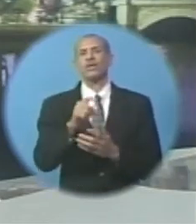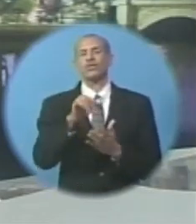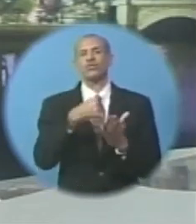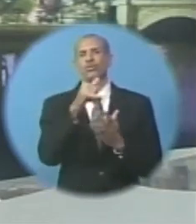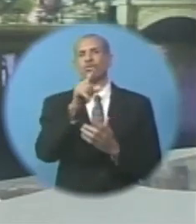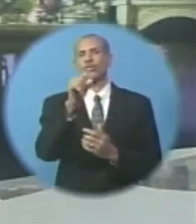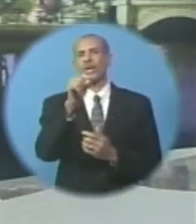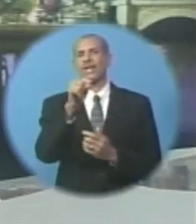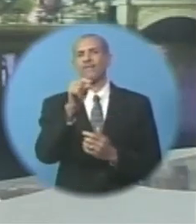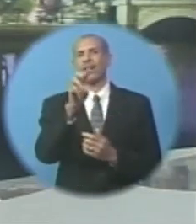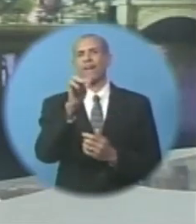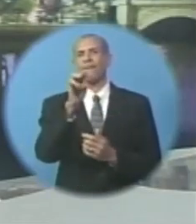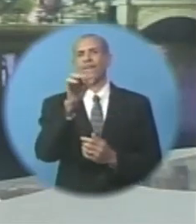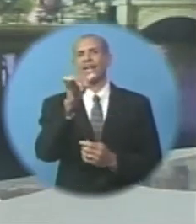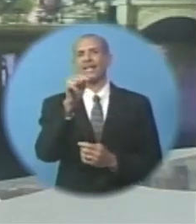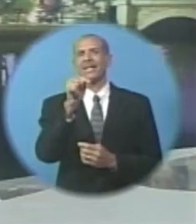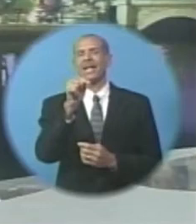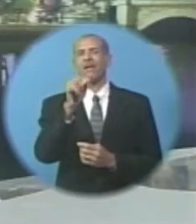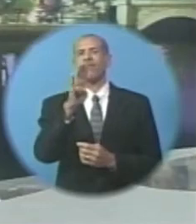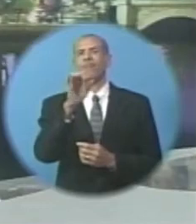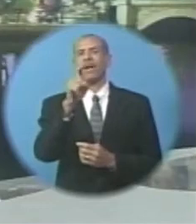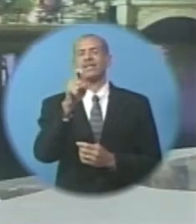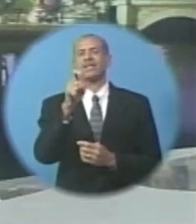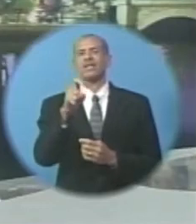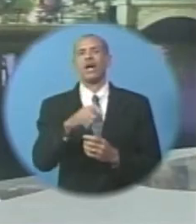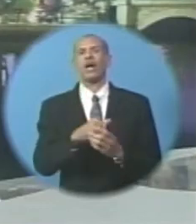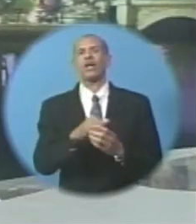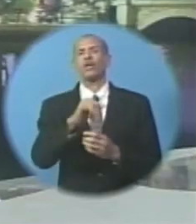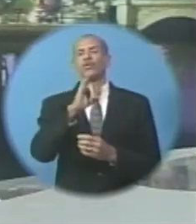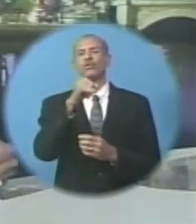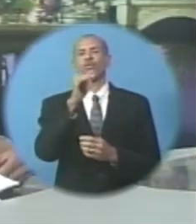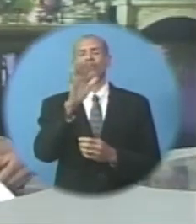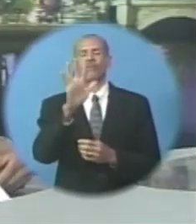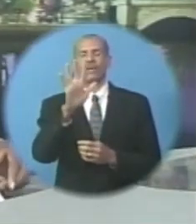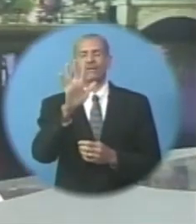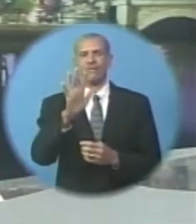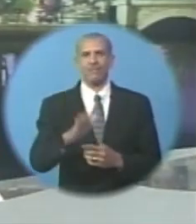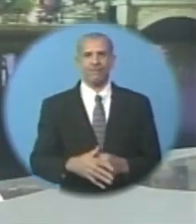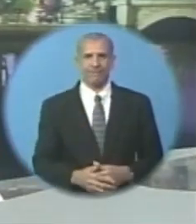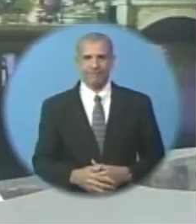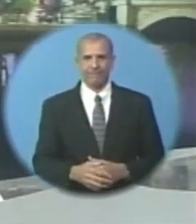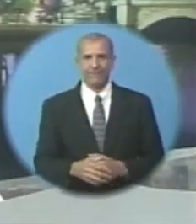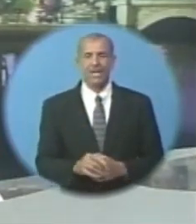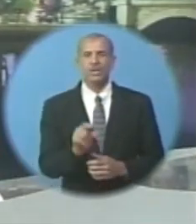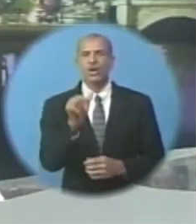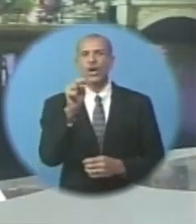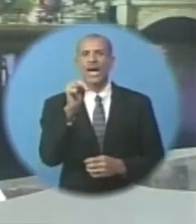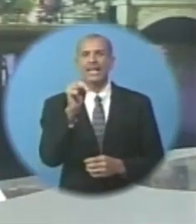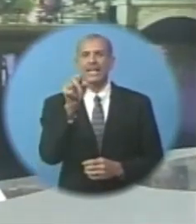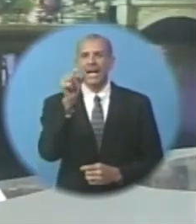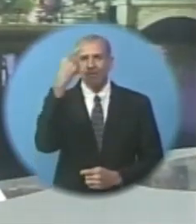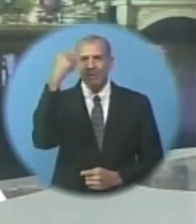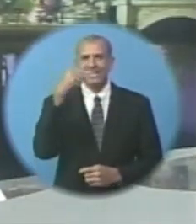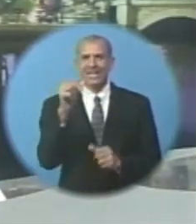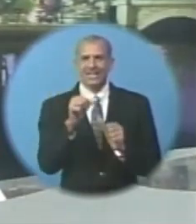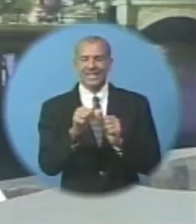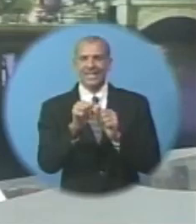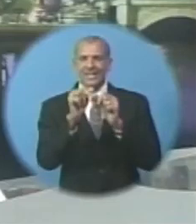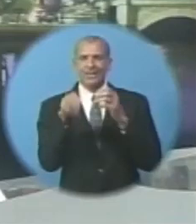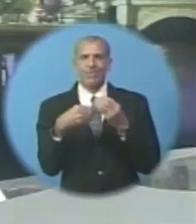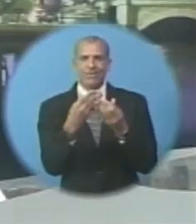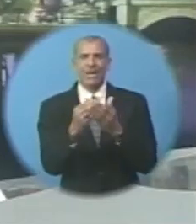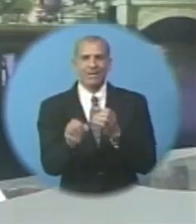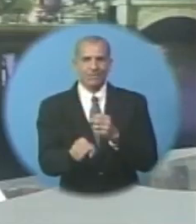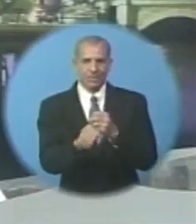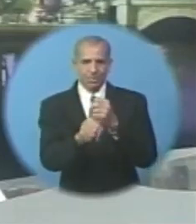of bauxite on the Manchester Plateau will begin on June 5th. The Guyana government says it will continue to provide